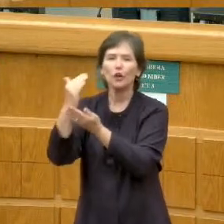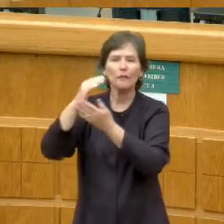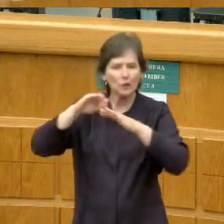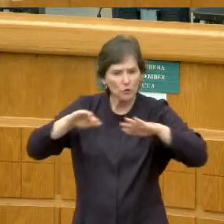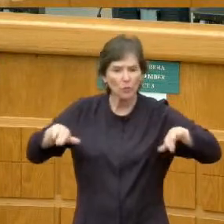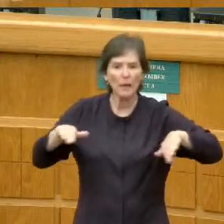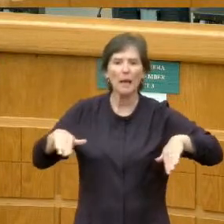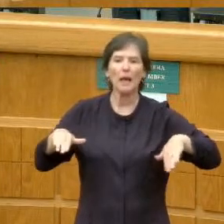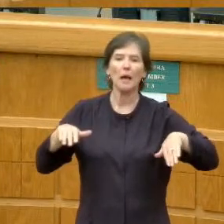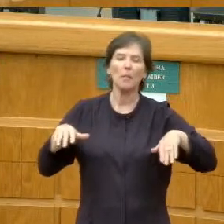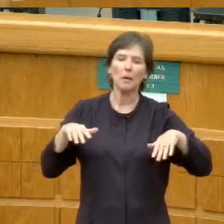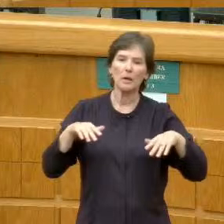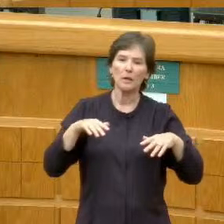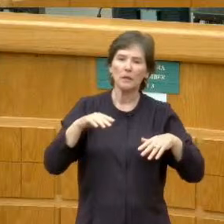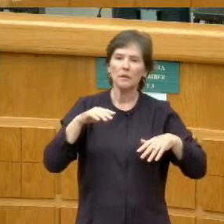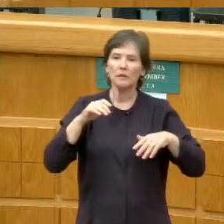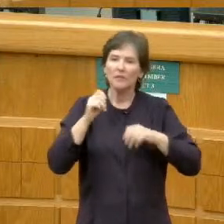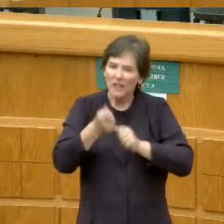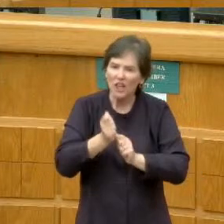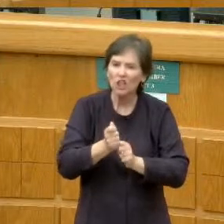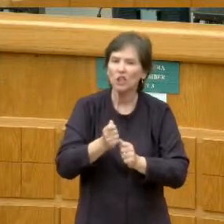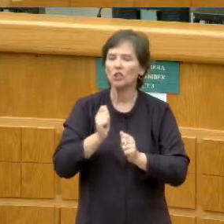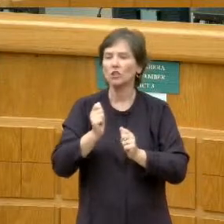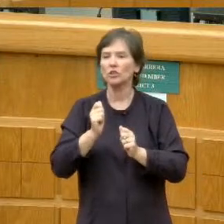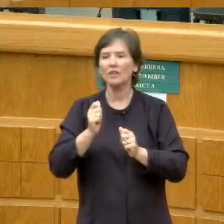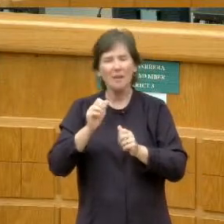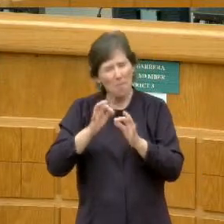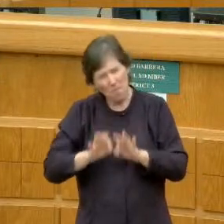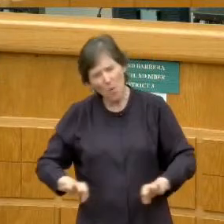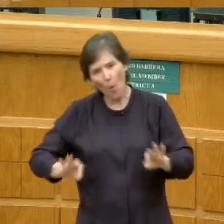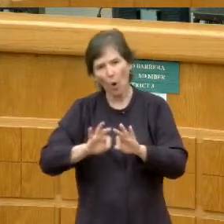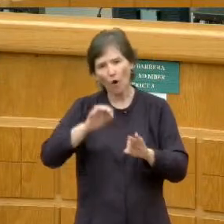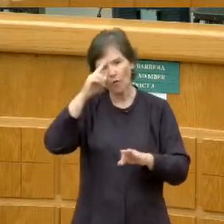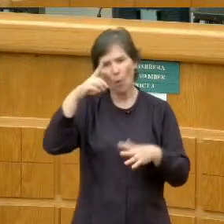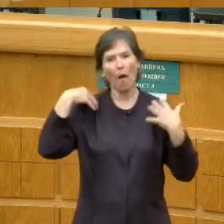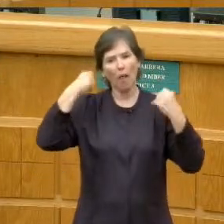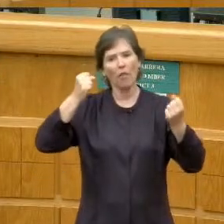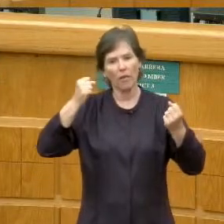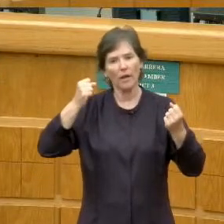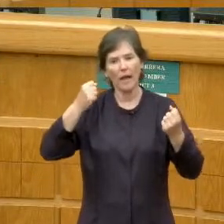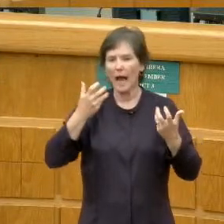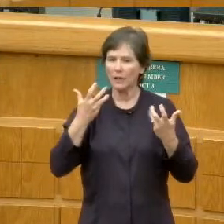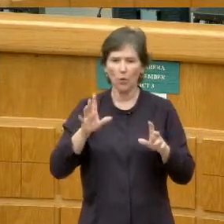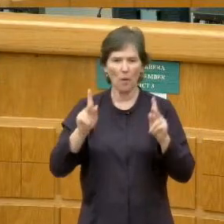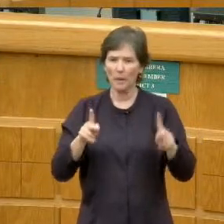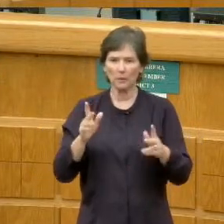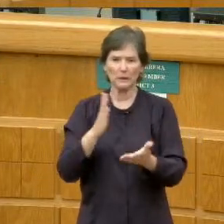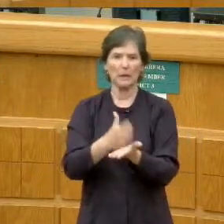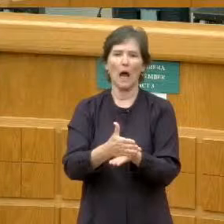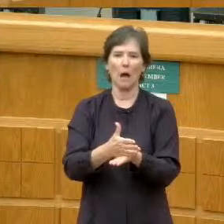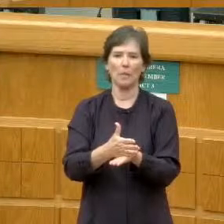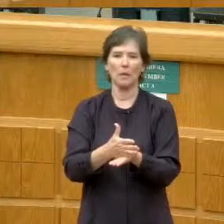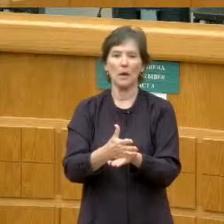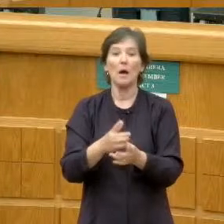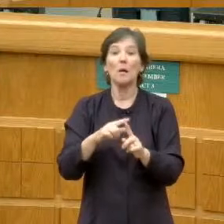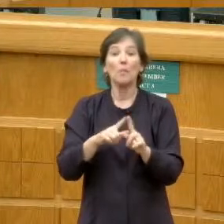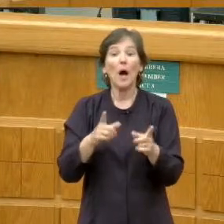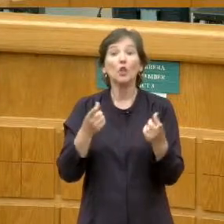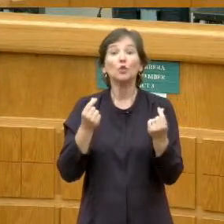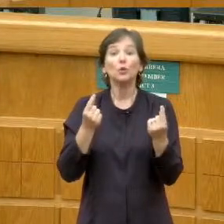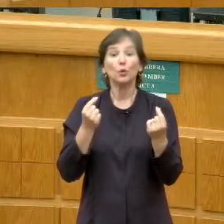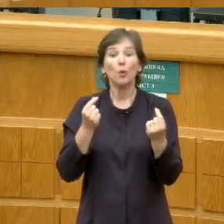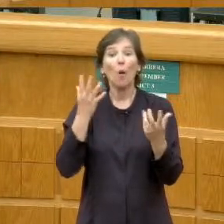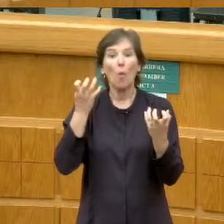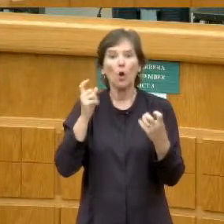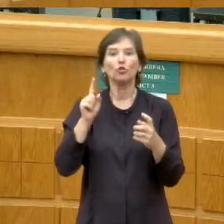wellness. And I don't want you to stop. But what I do want to do is drive this virus out of